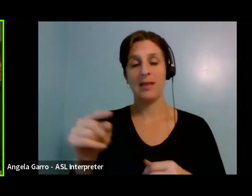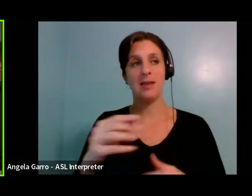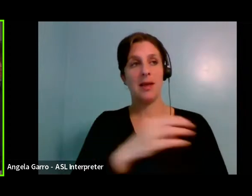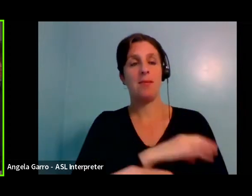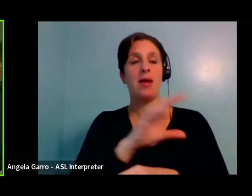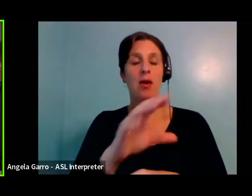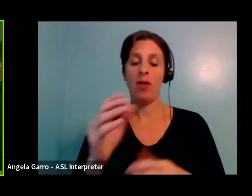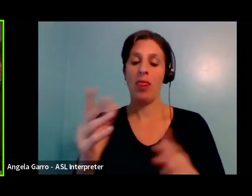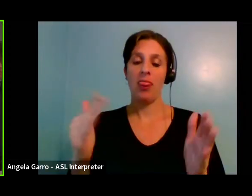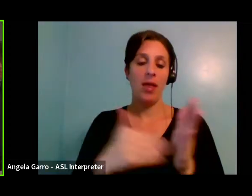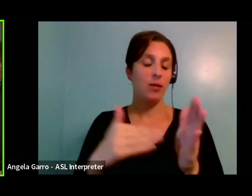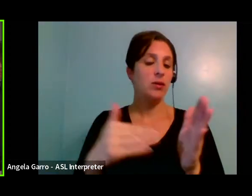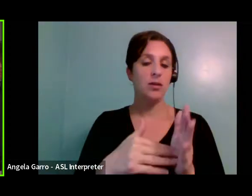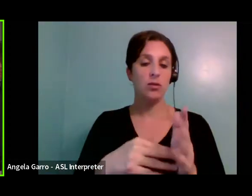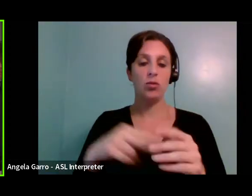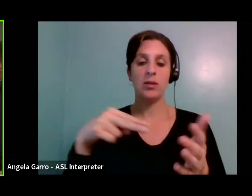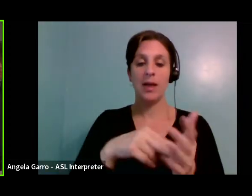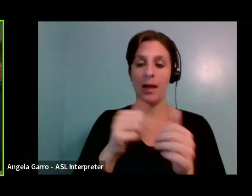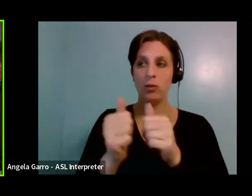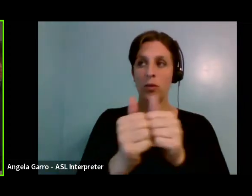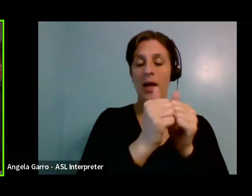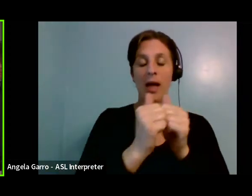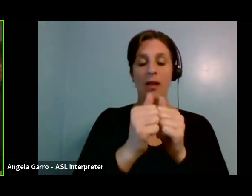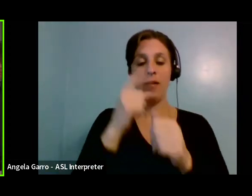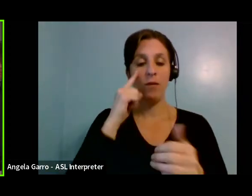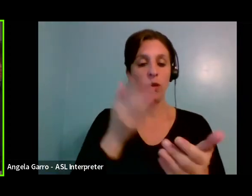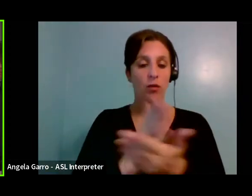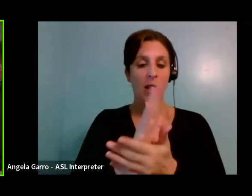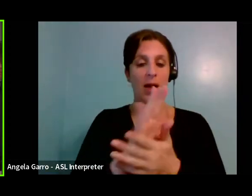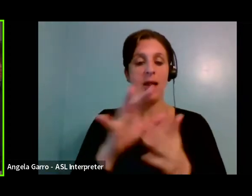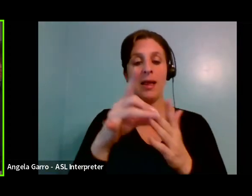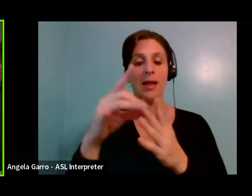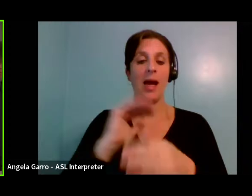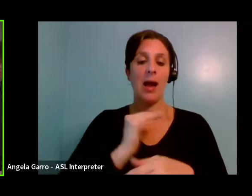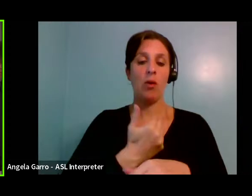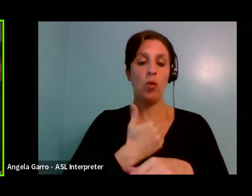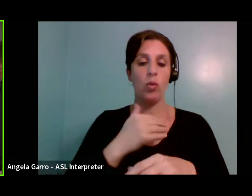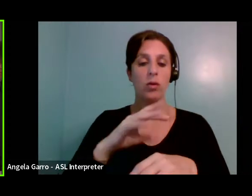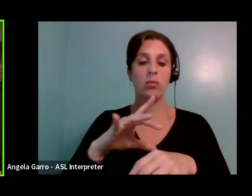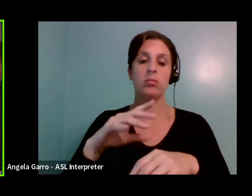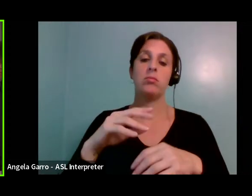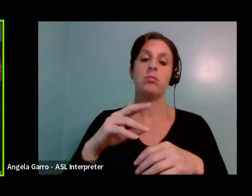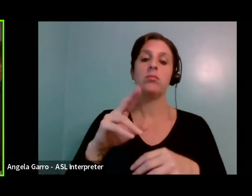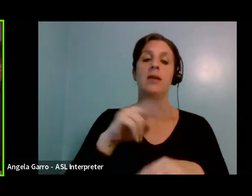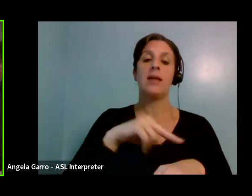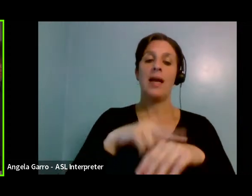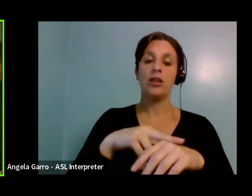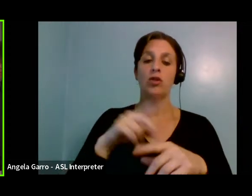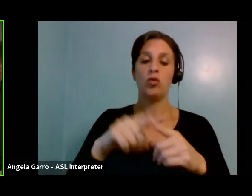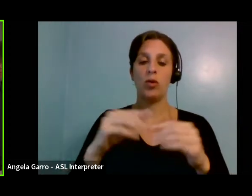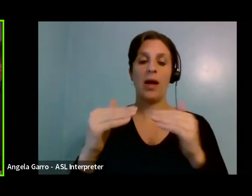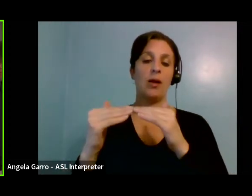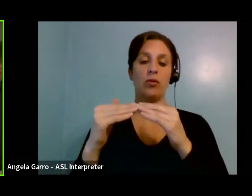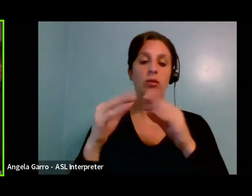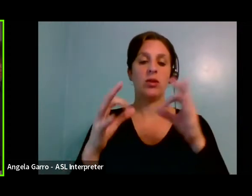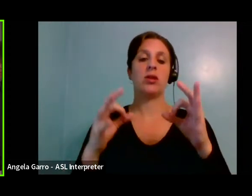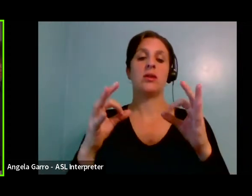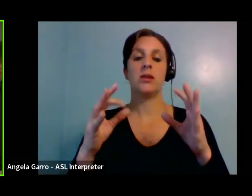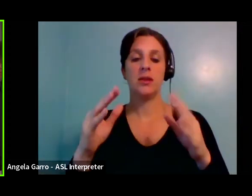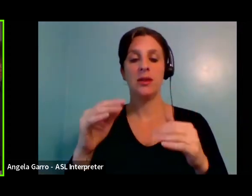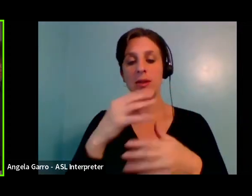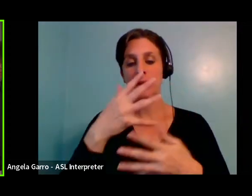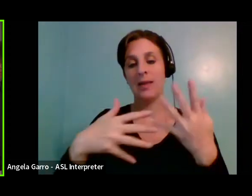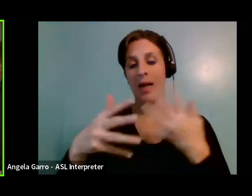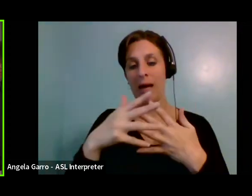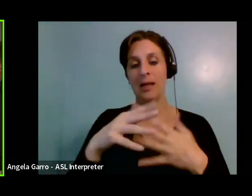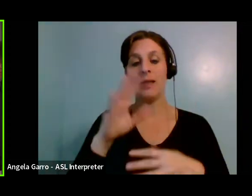to stand together for their rights and lead our nation towards a more equitable and just society. His visionary leadership inspired a